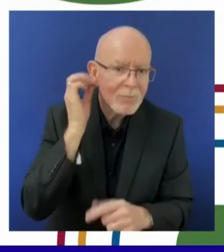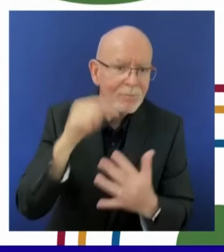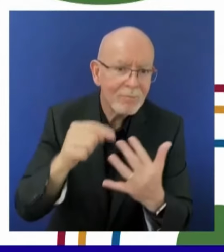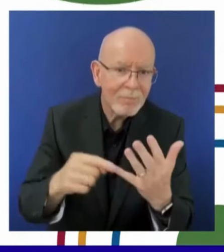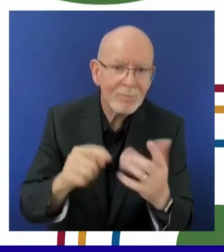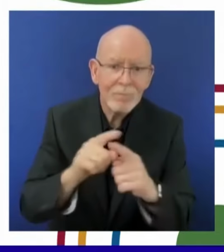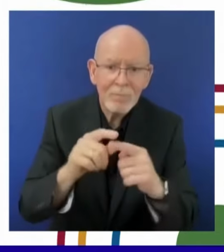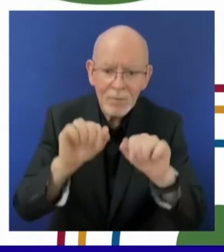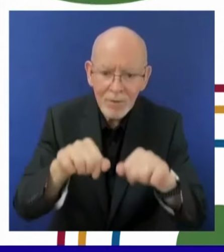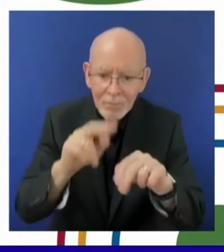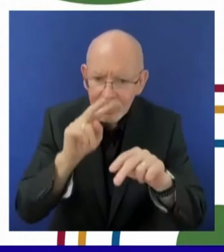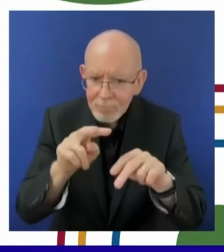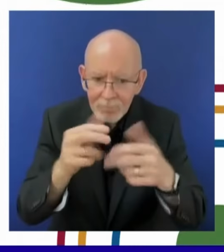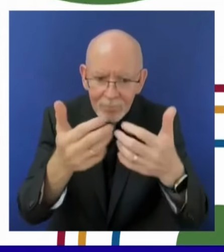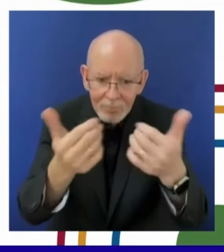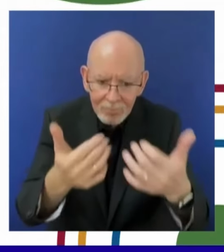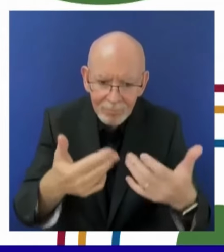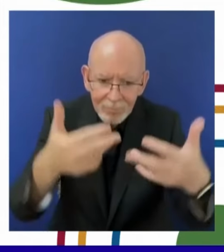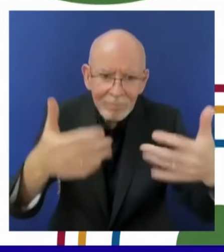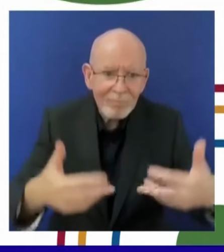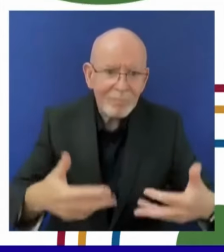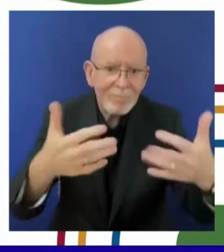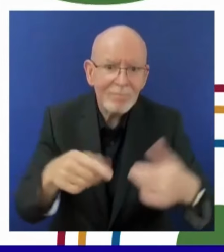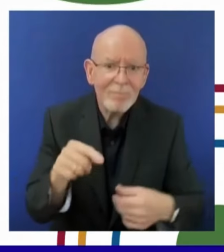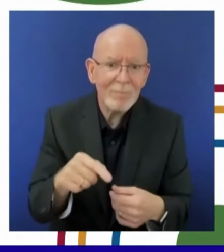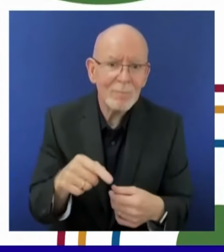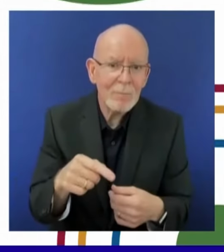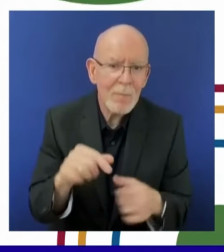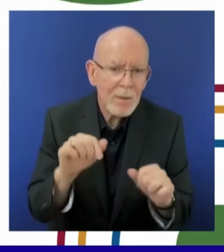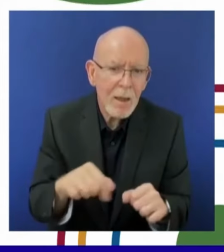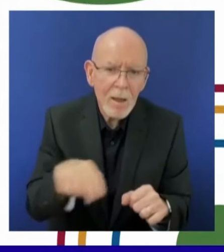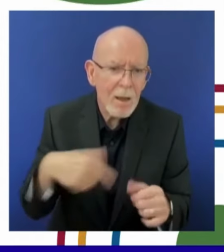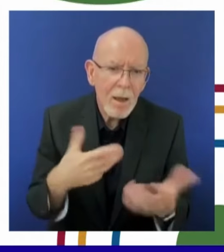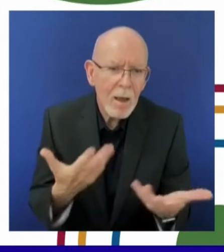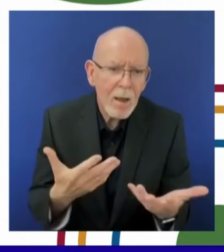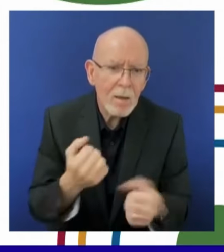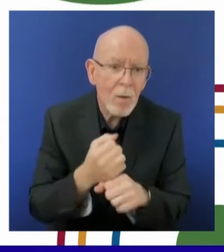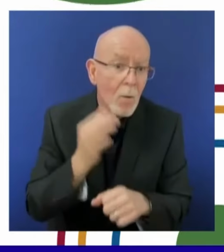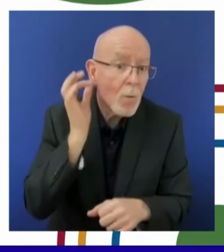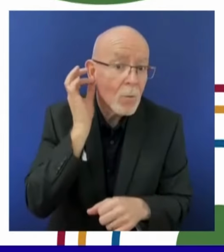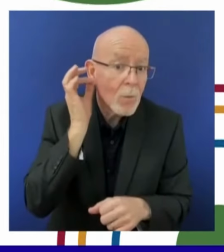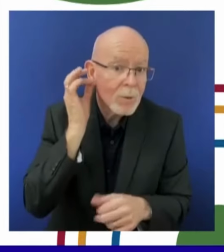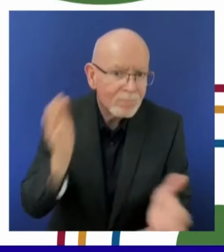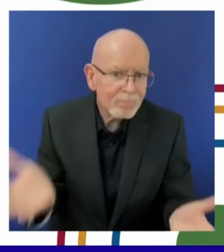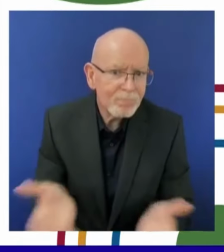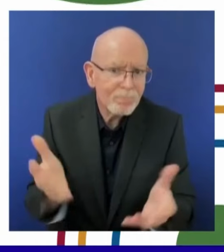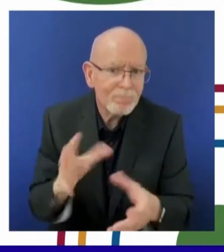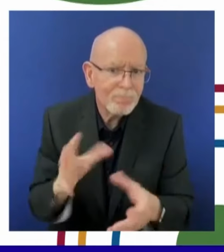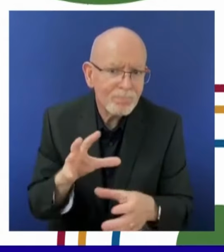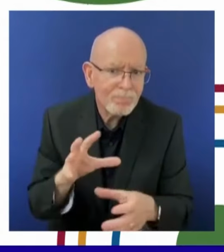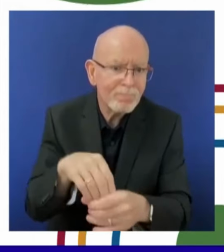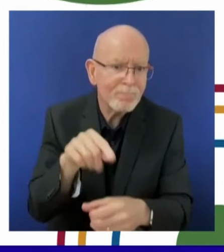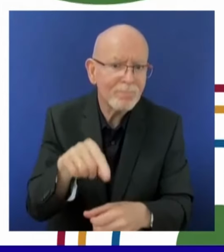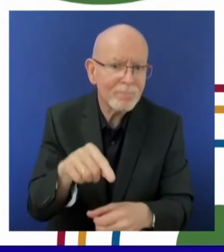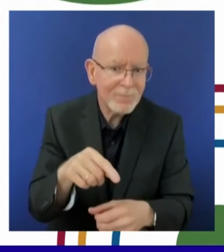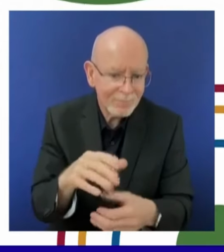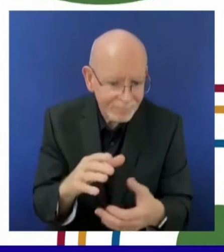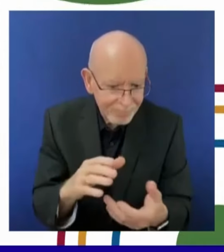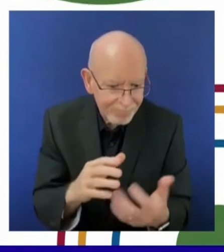terms of its promotion of SDG innovation to deal with inequalities. What are the measures that China has taken to make sure